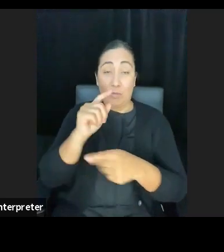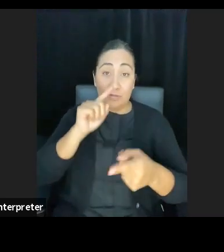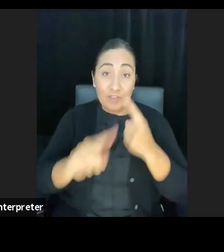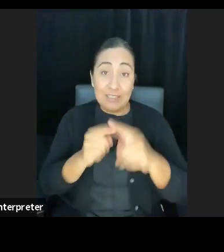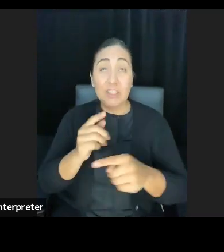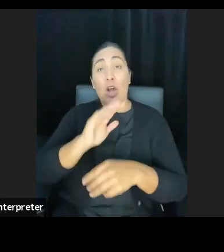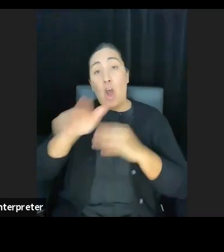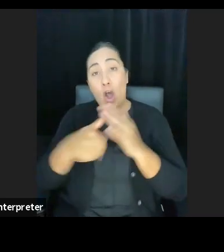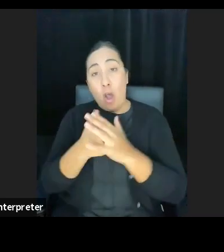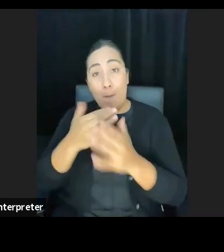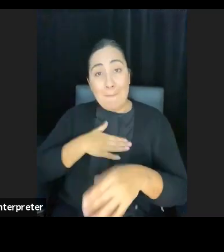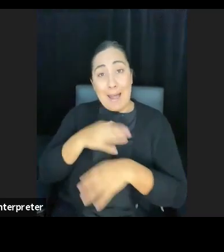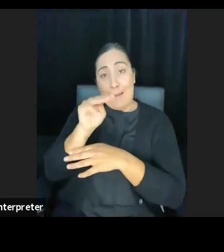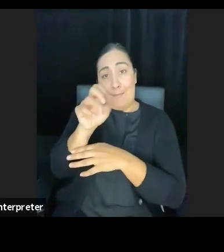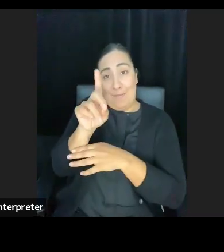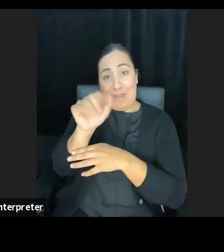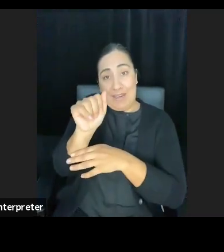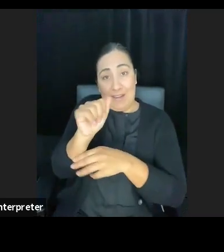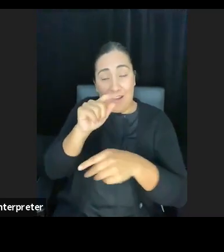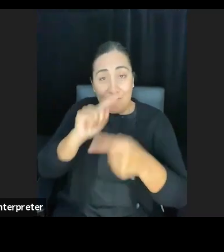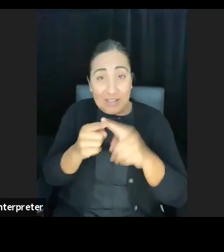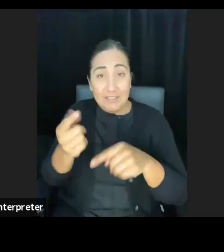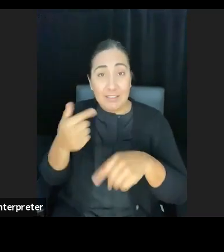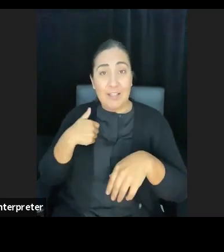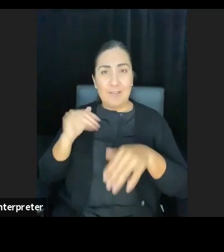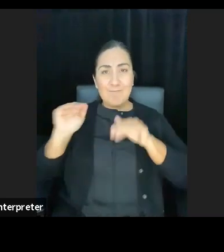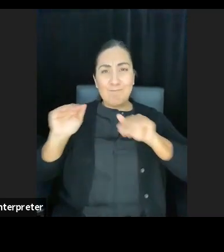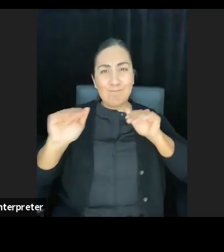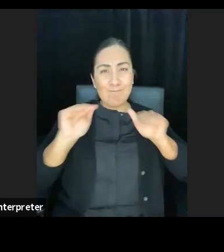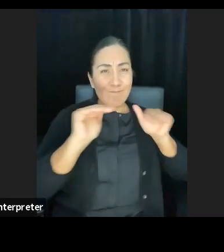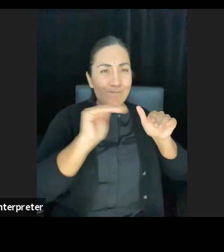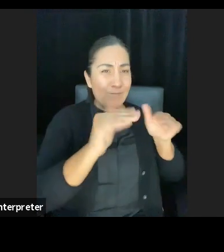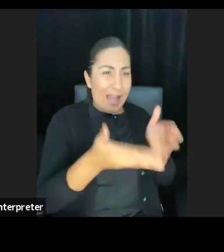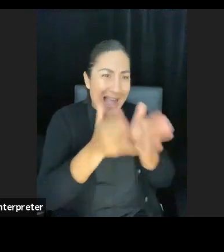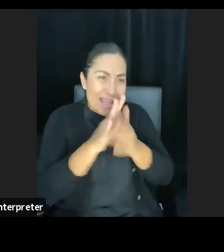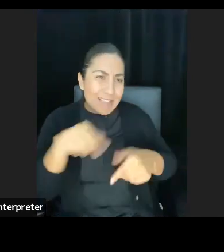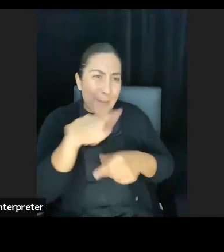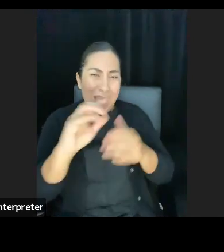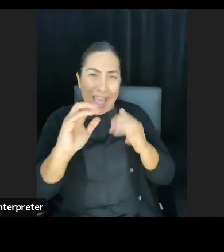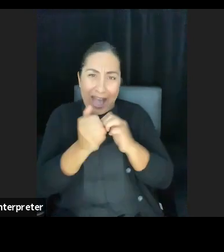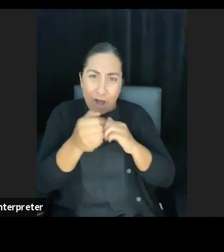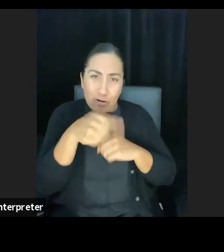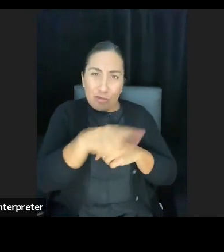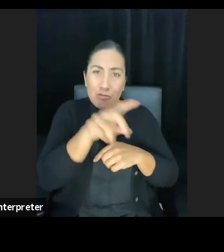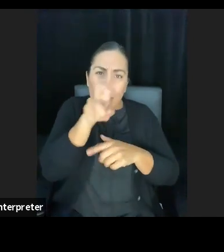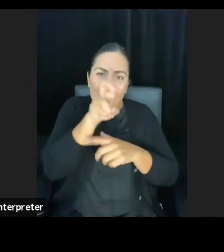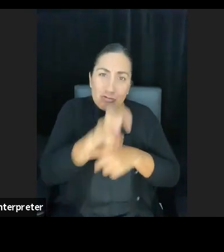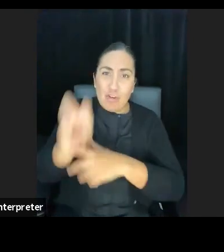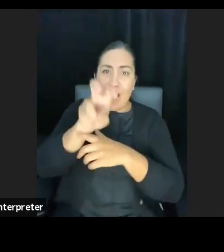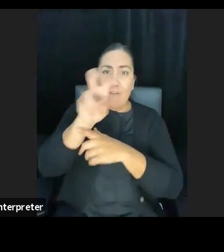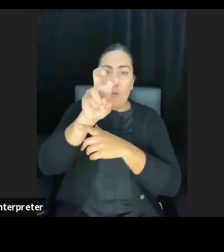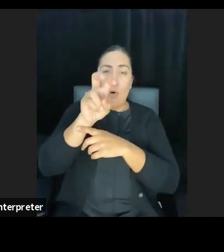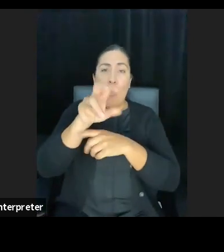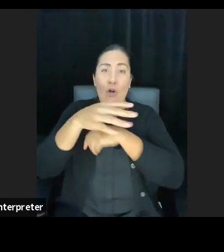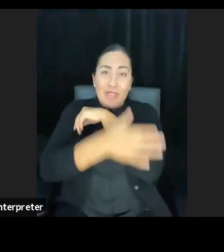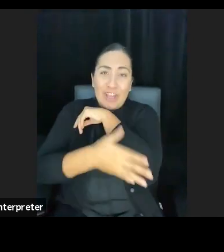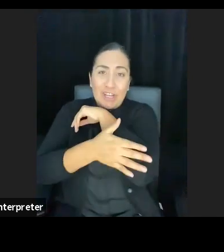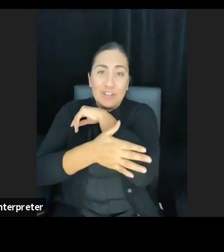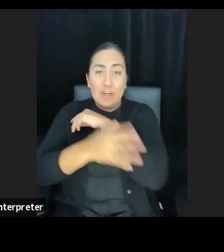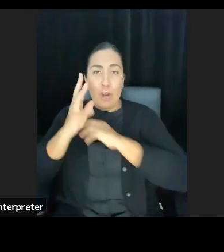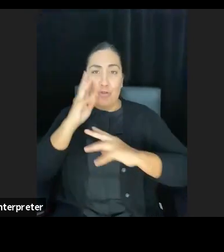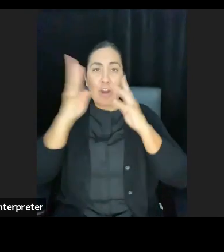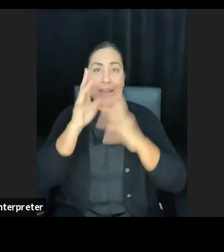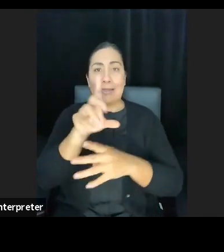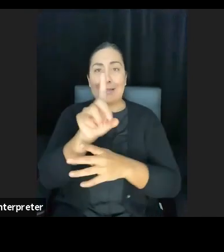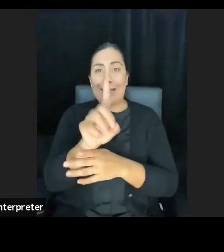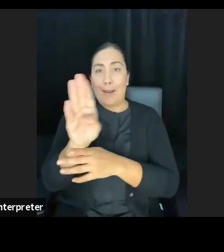ask them, how do you travel around the country, create a base of operations, but then also how do you